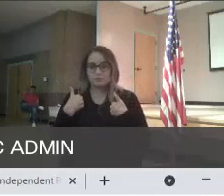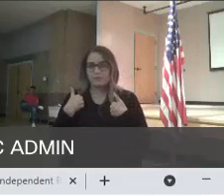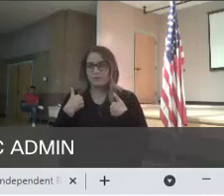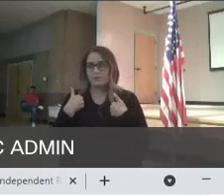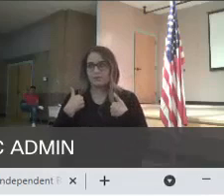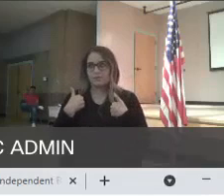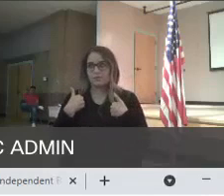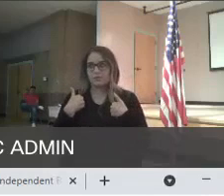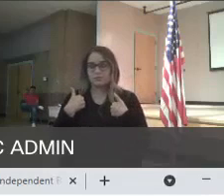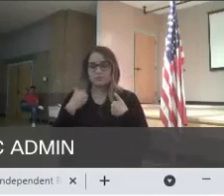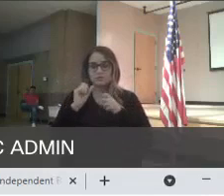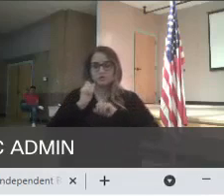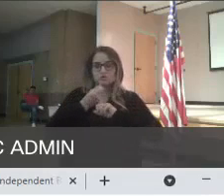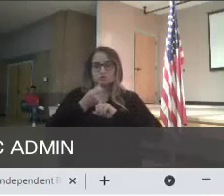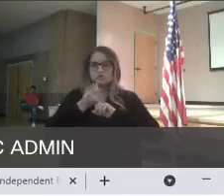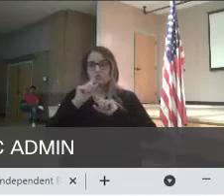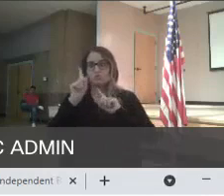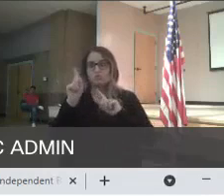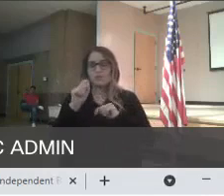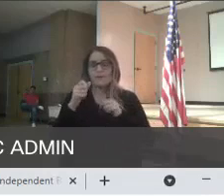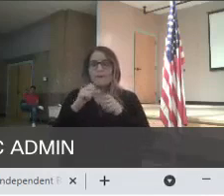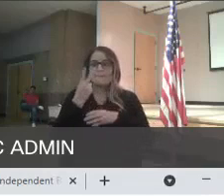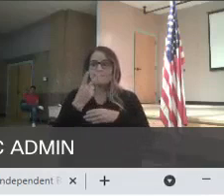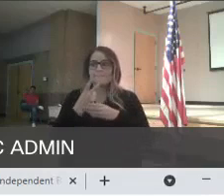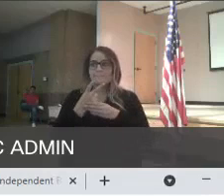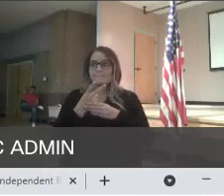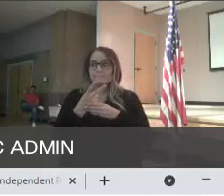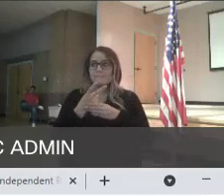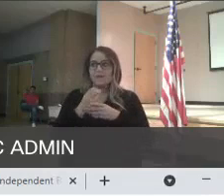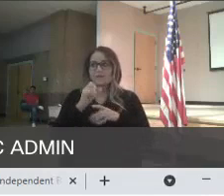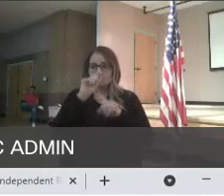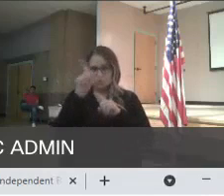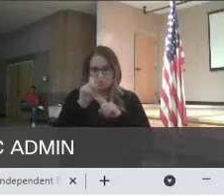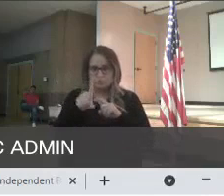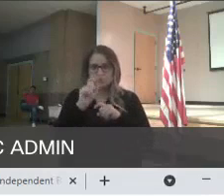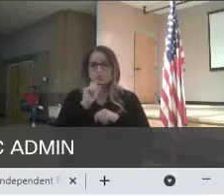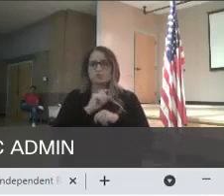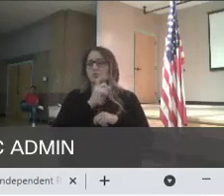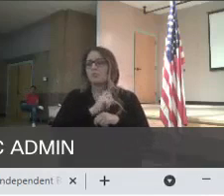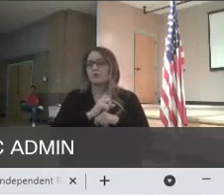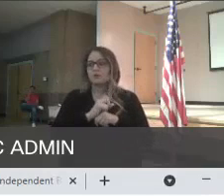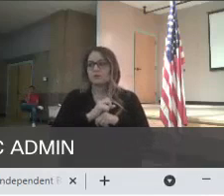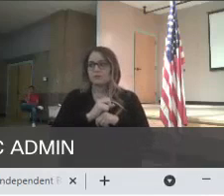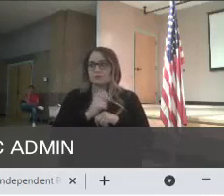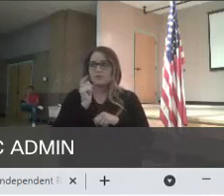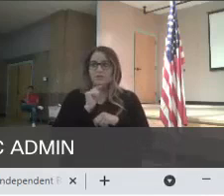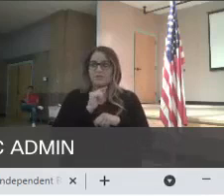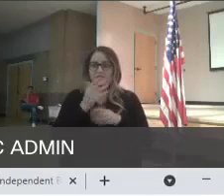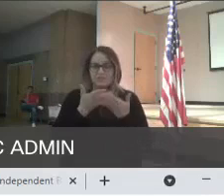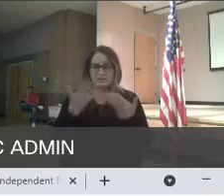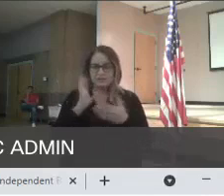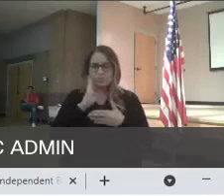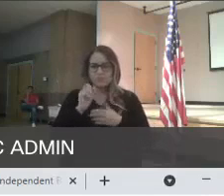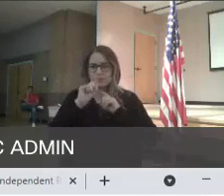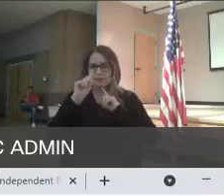have this be a situation where if we had votes that are going to be done, questions in Gilbert, or things in which